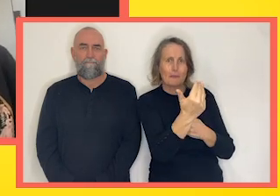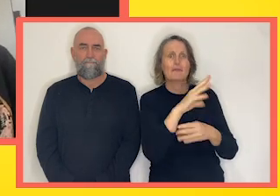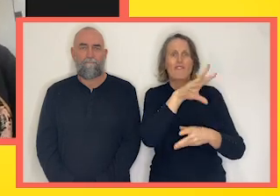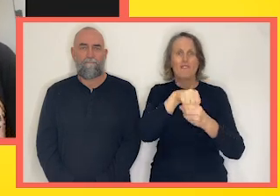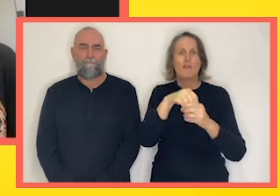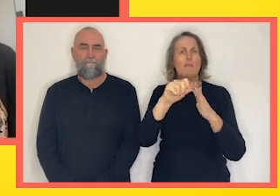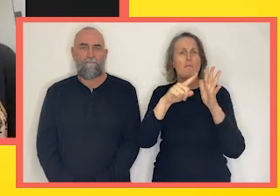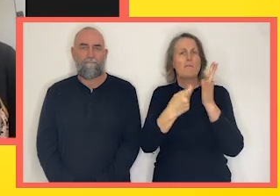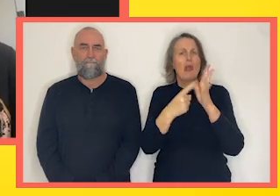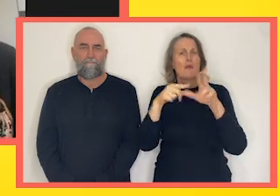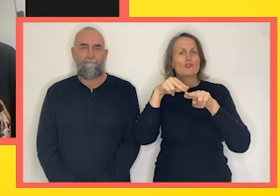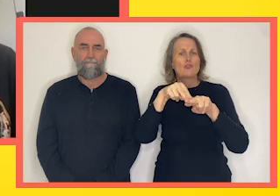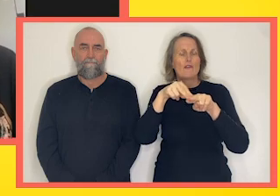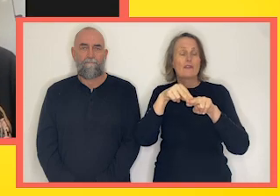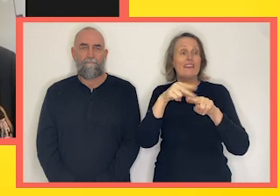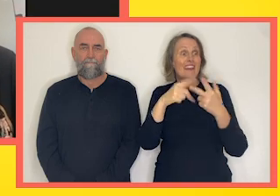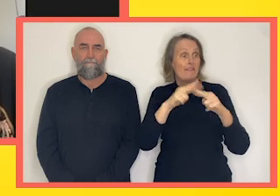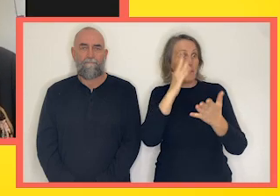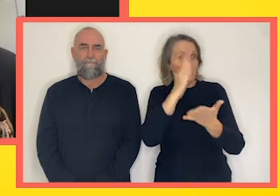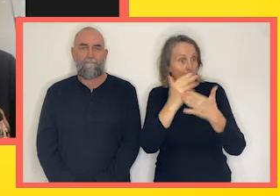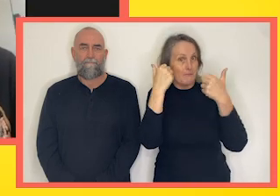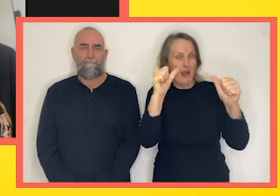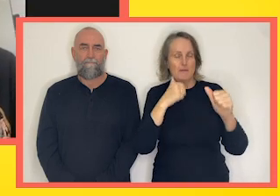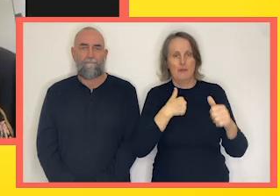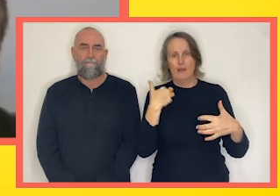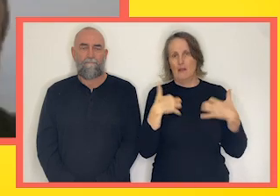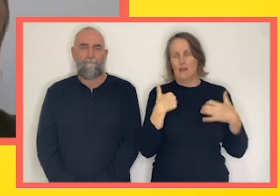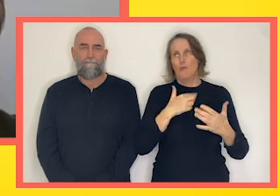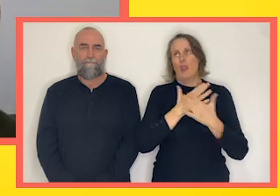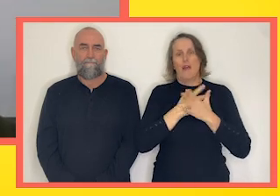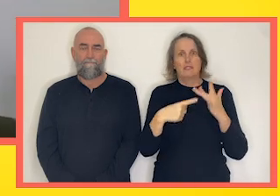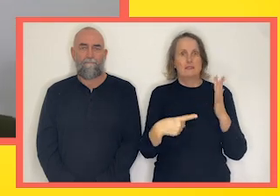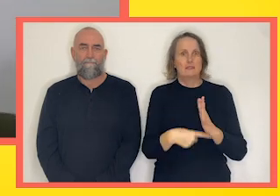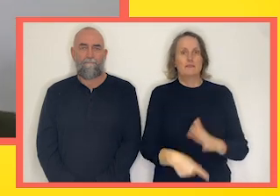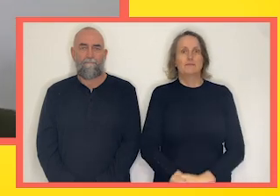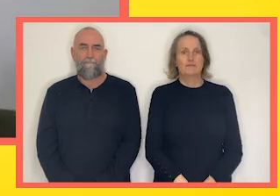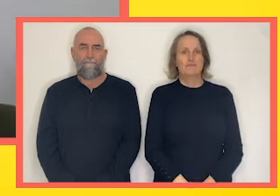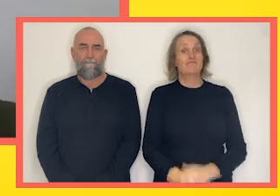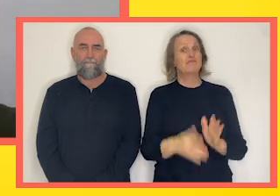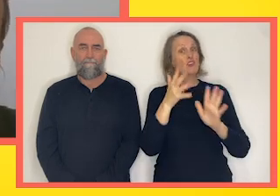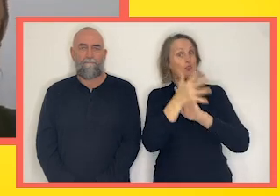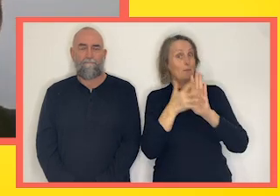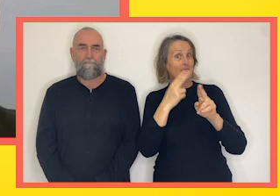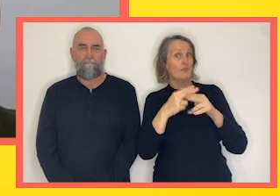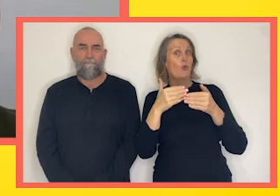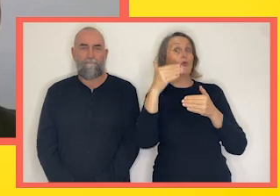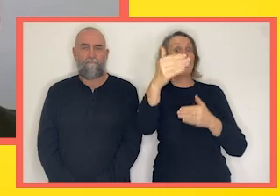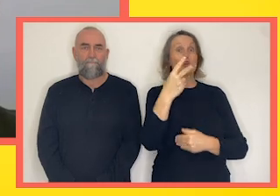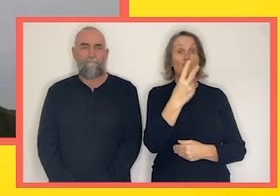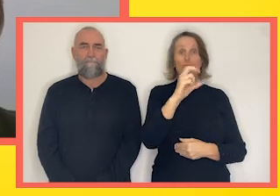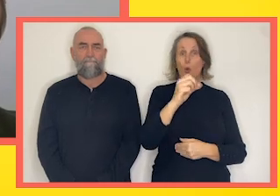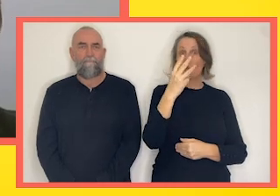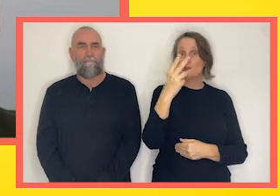that's, I just would be stoked with that as well. And how incredible would that be then for the 2032